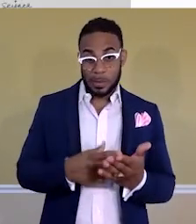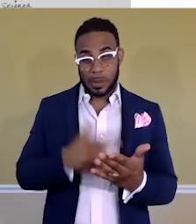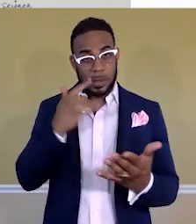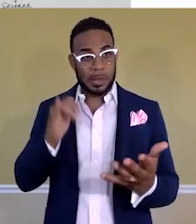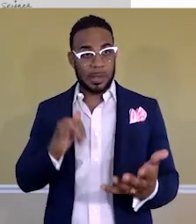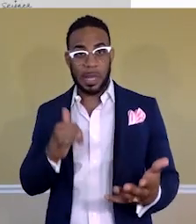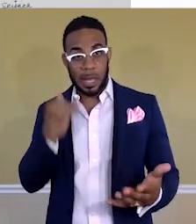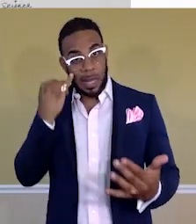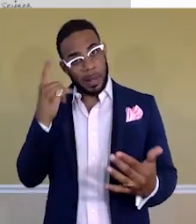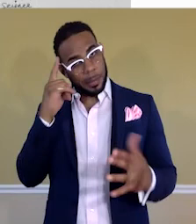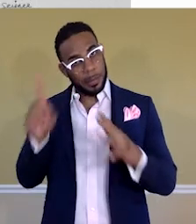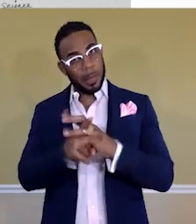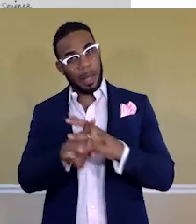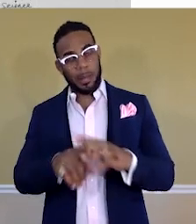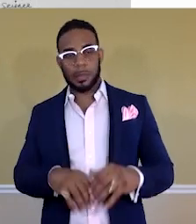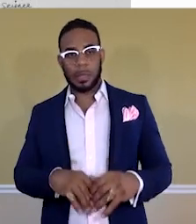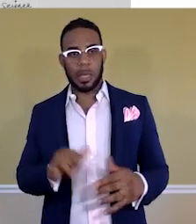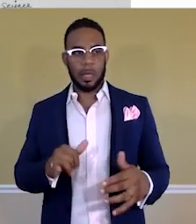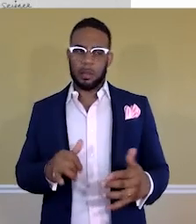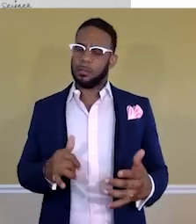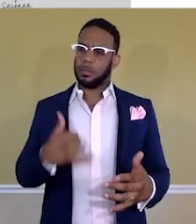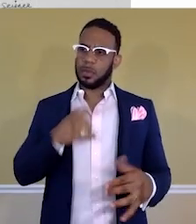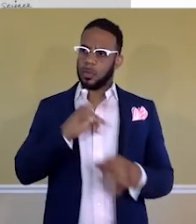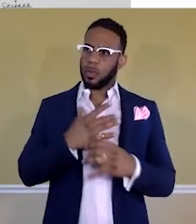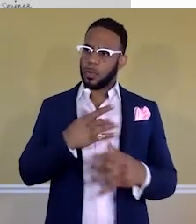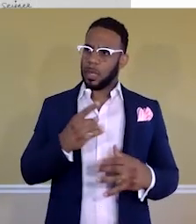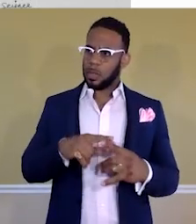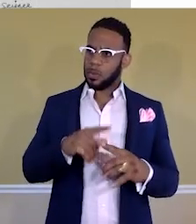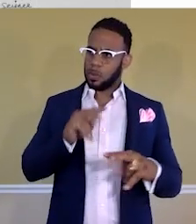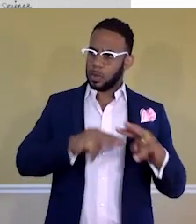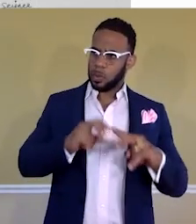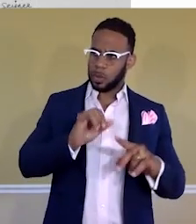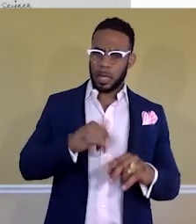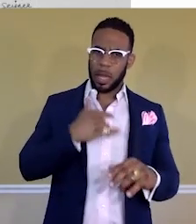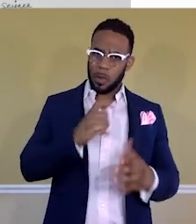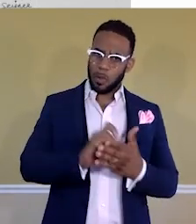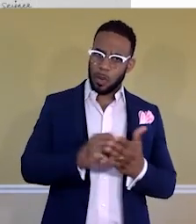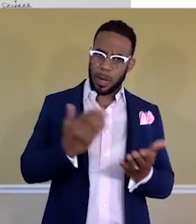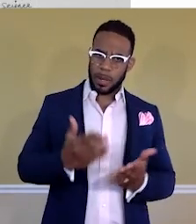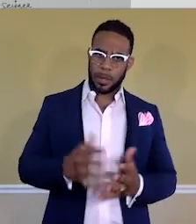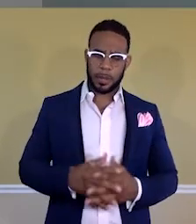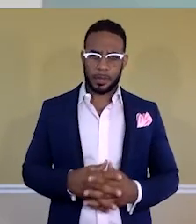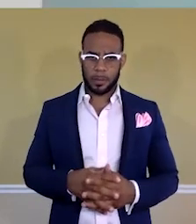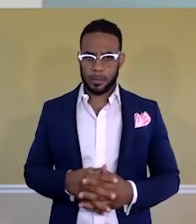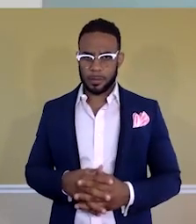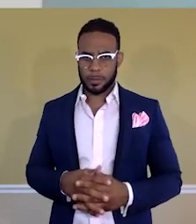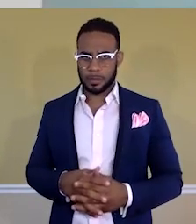just like an idea pops in my head and like, I really would like to explore that. I'm going to write it here.